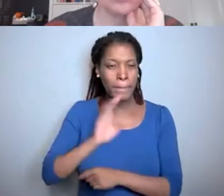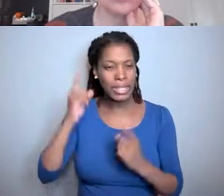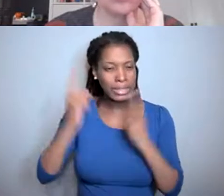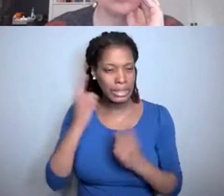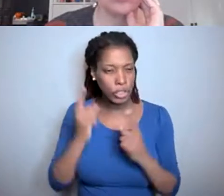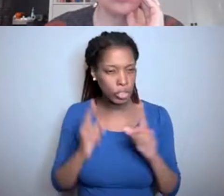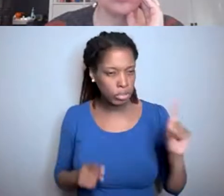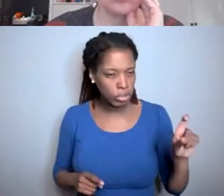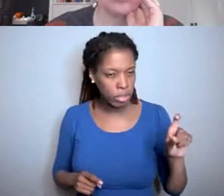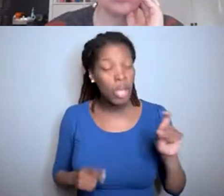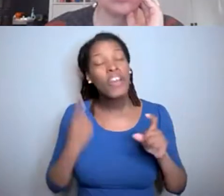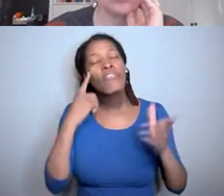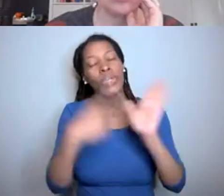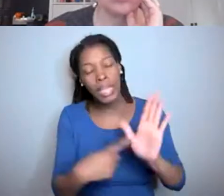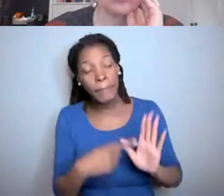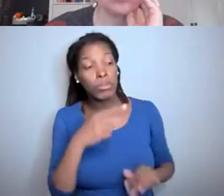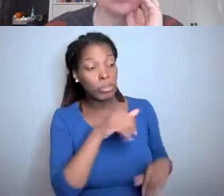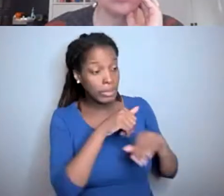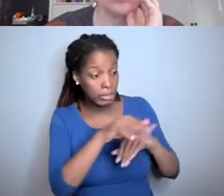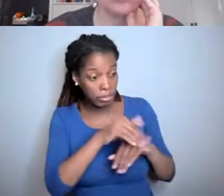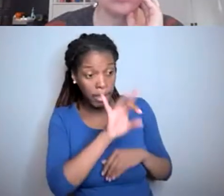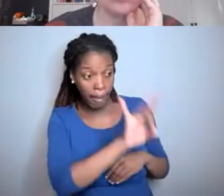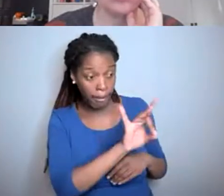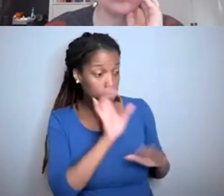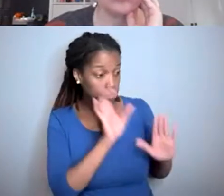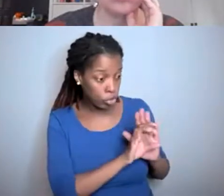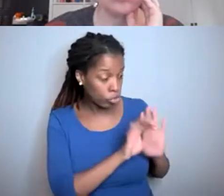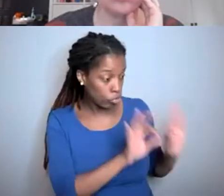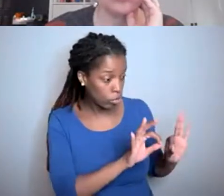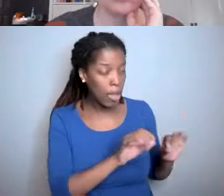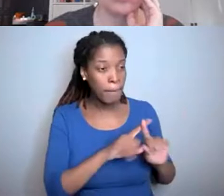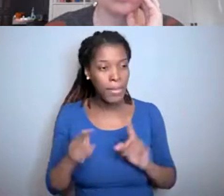submitted submitted don't necessarily represent the majority of the artist's portfolio